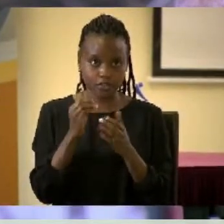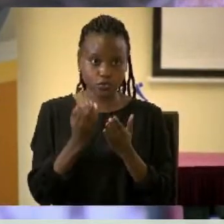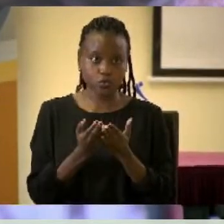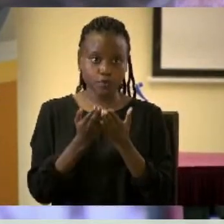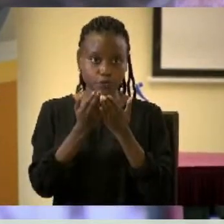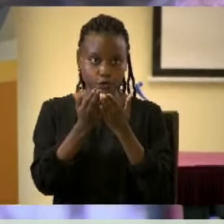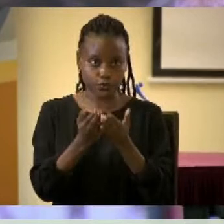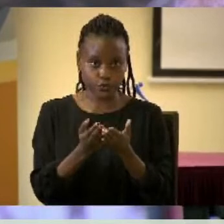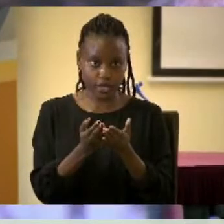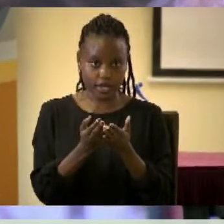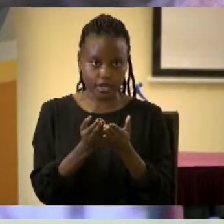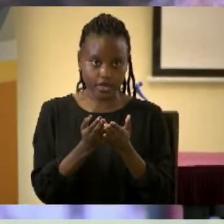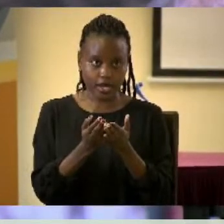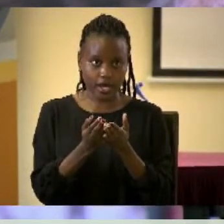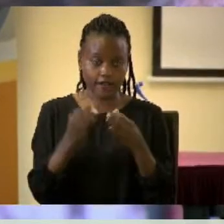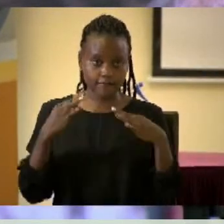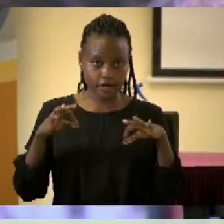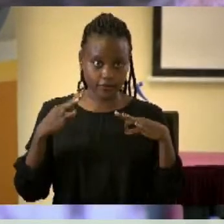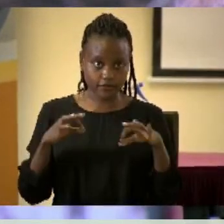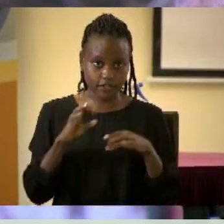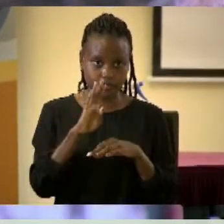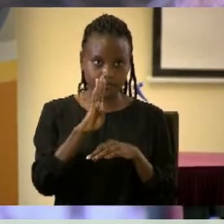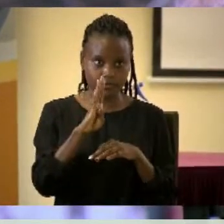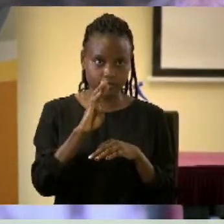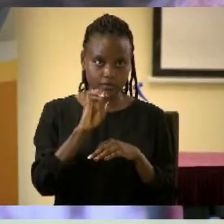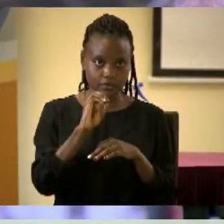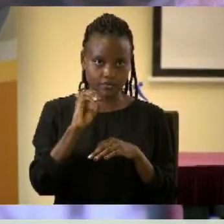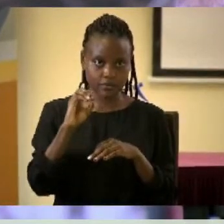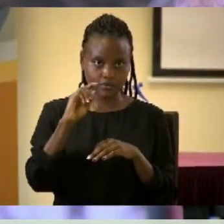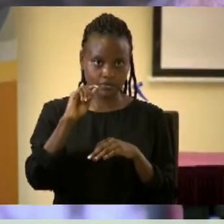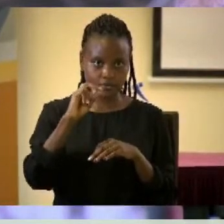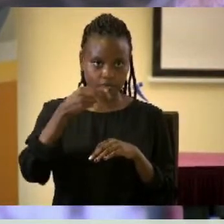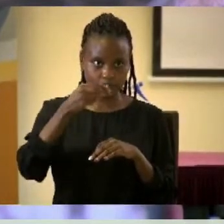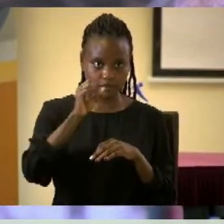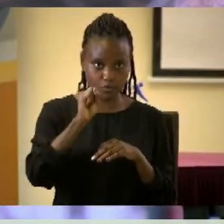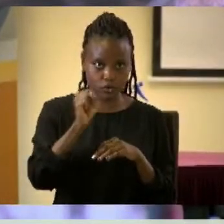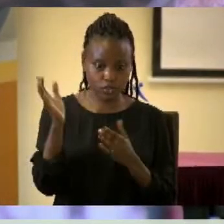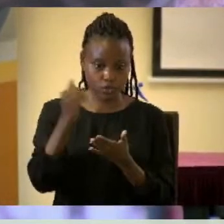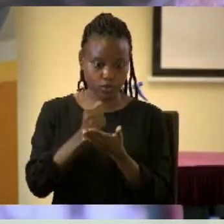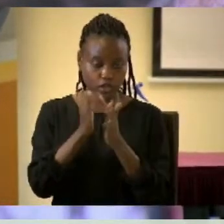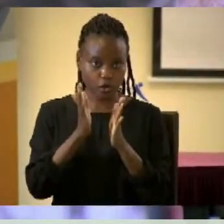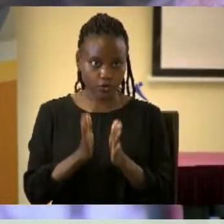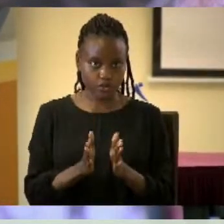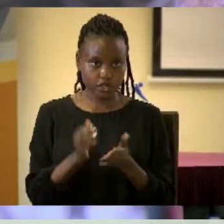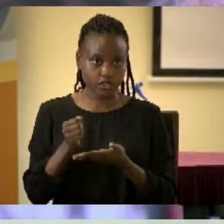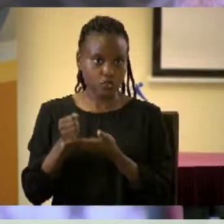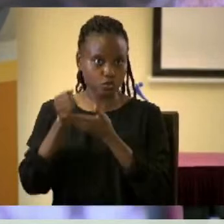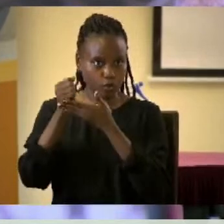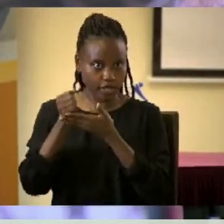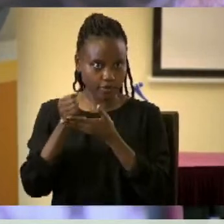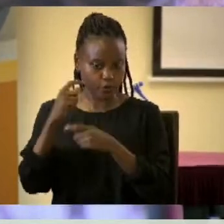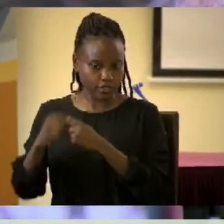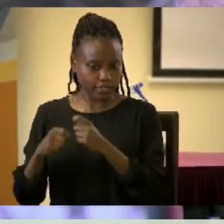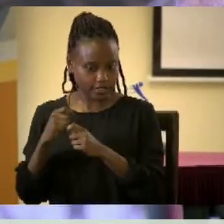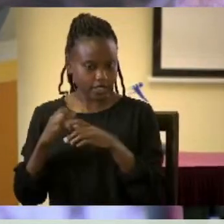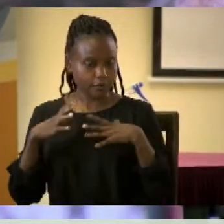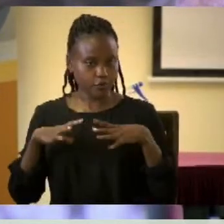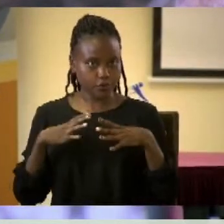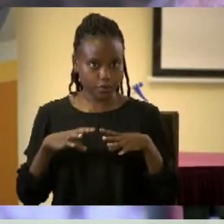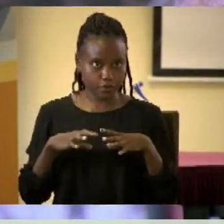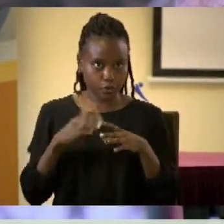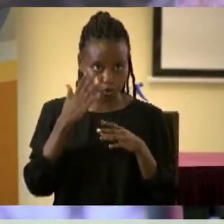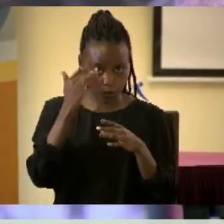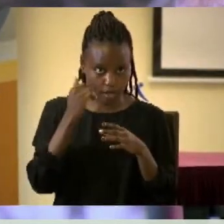public booths within the court precincts with officers to assist this category of litigants so that they are not in any